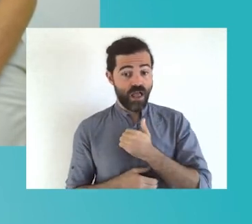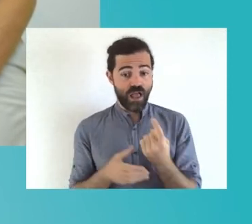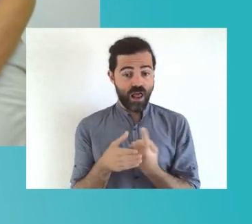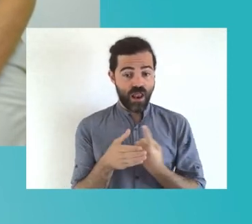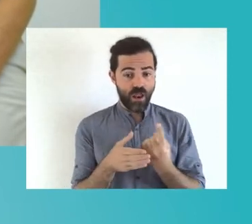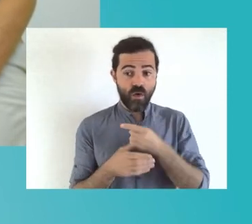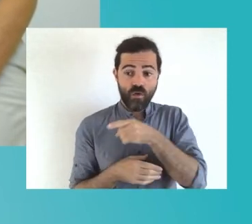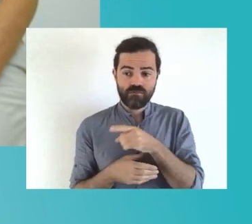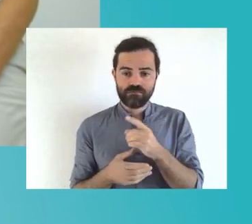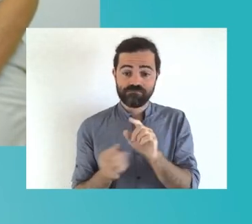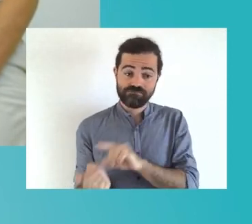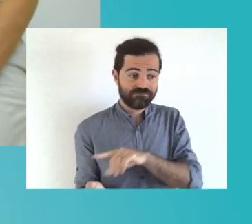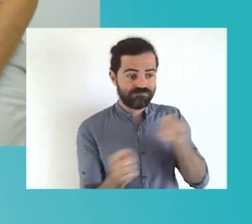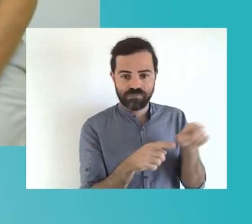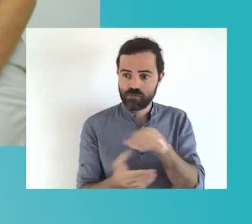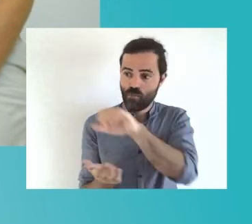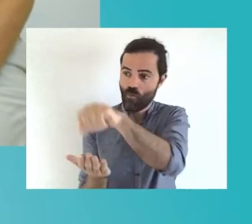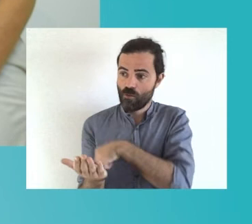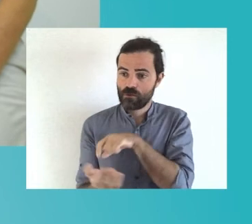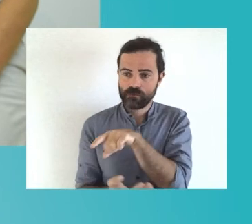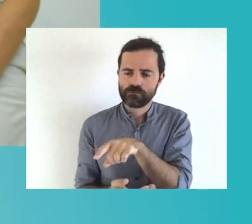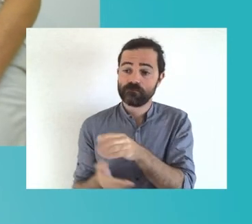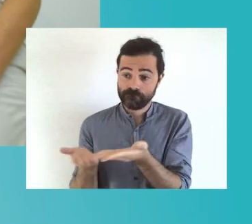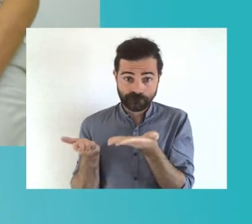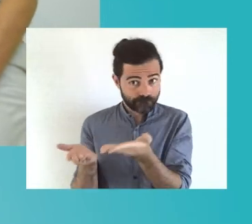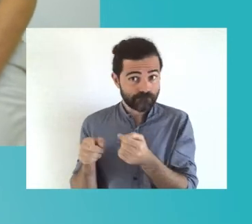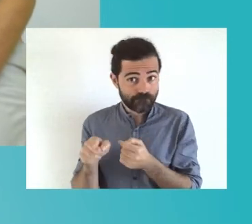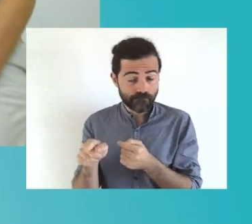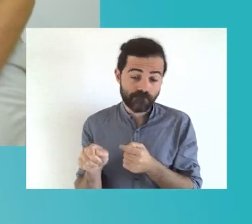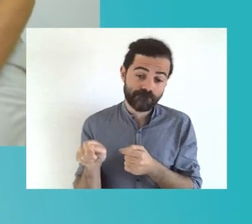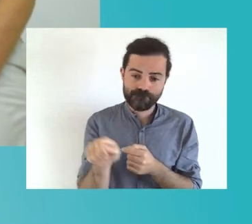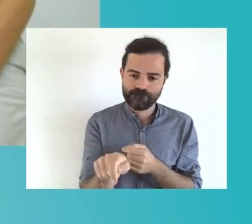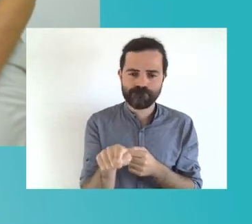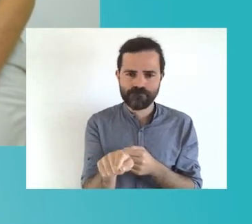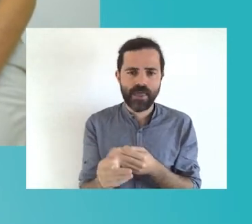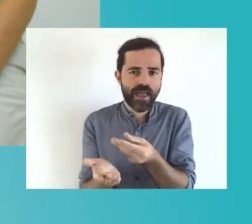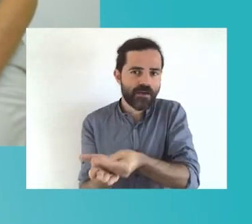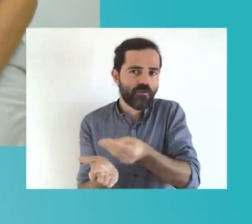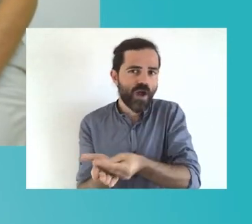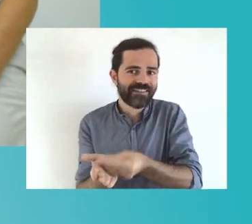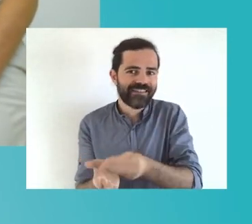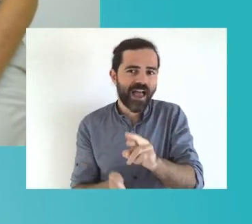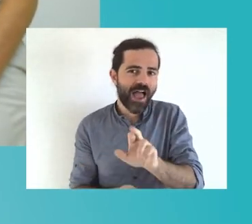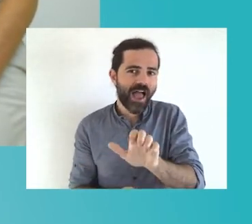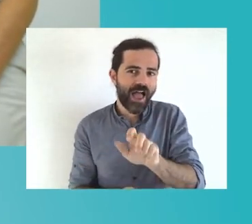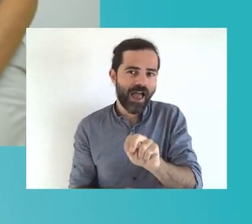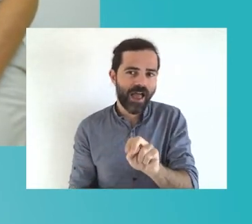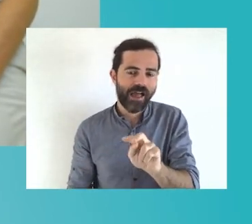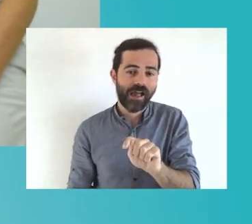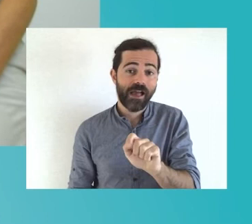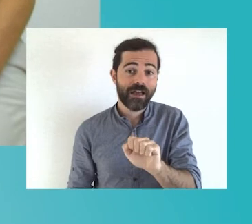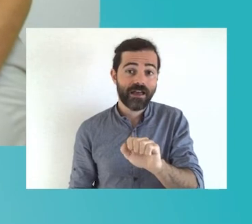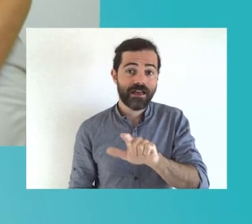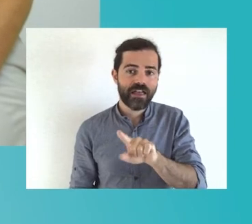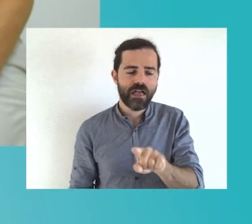empty property. We put this property in the rental market and we give to the family in advance all the money